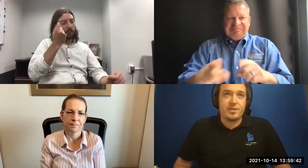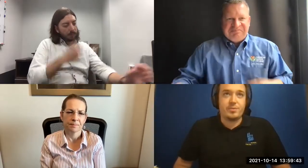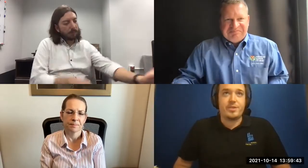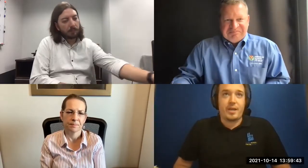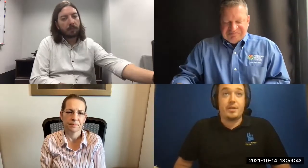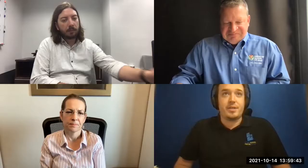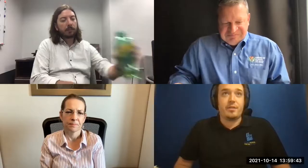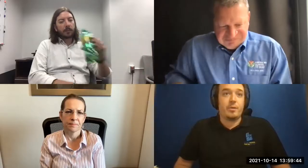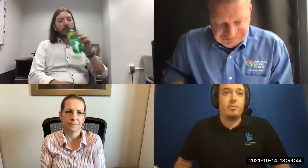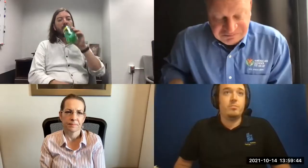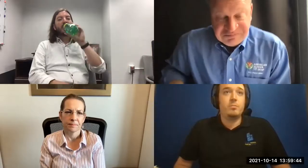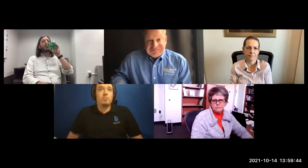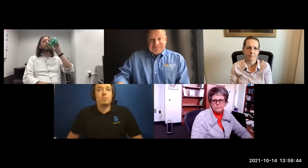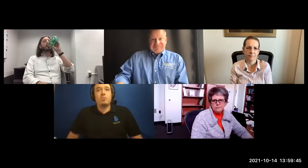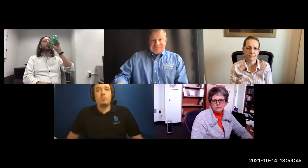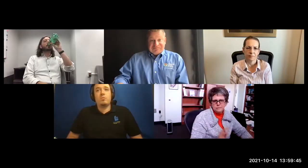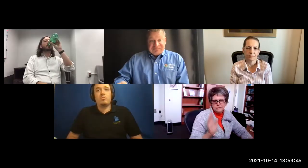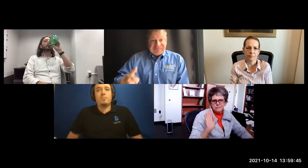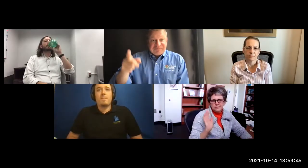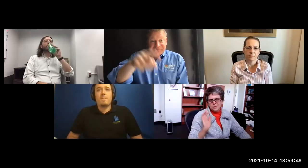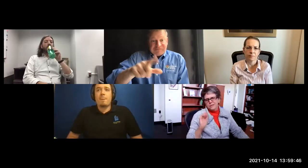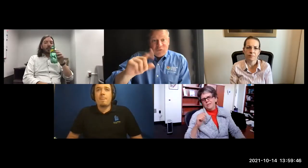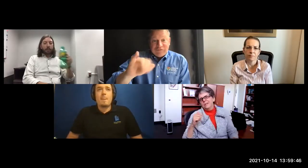this process with CEASD in the middle.